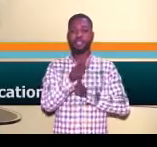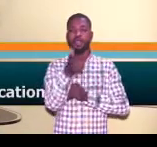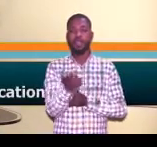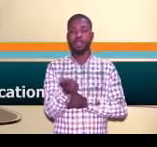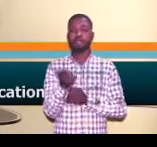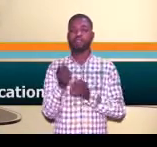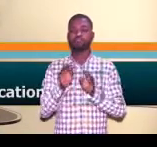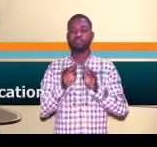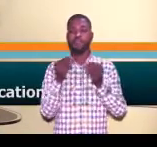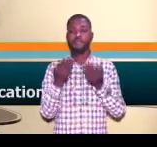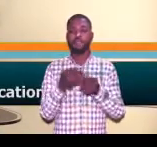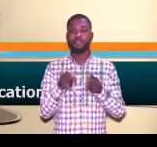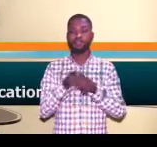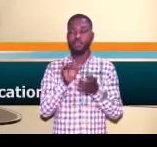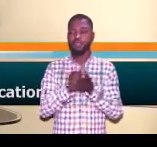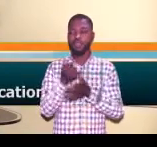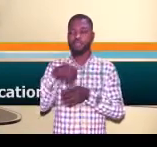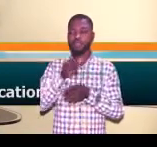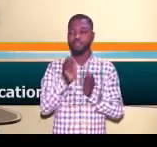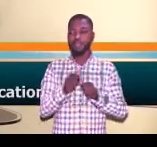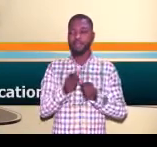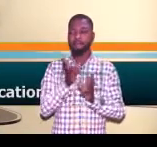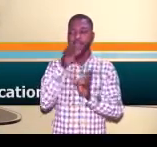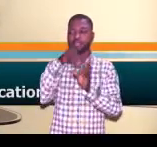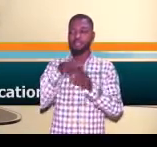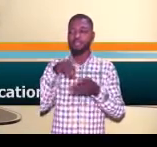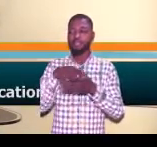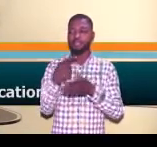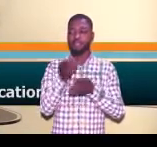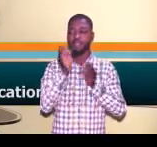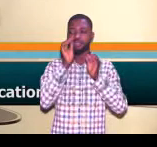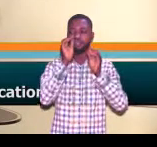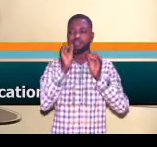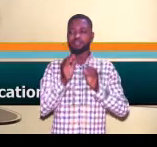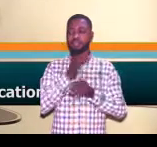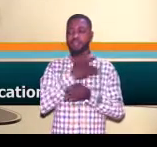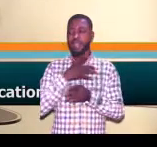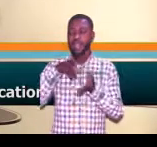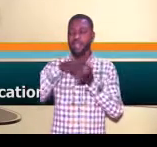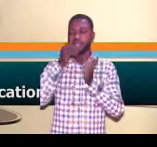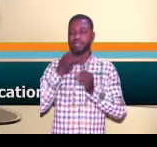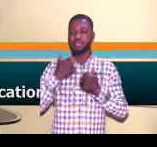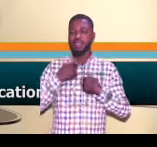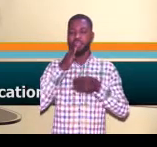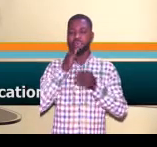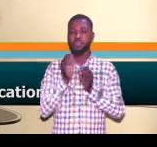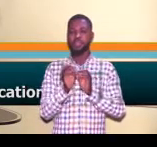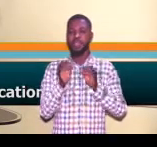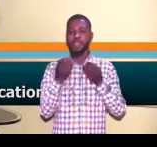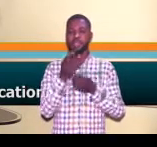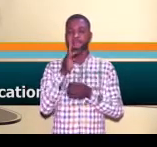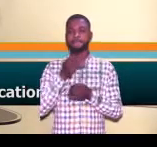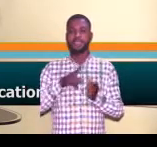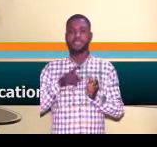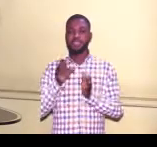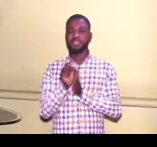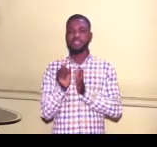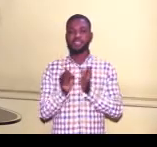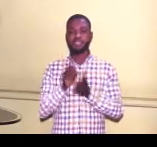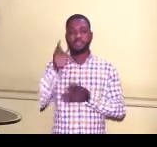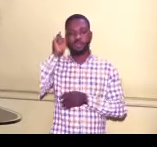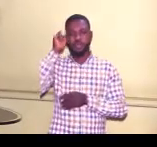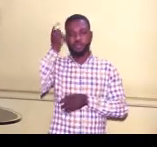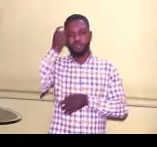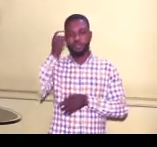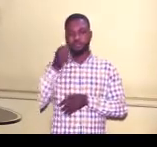with people in the underserved communities so that they can partake in the teaching and learning as being organized by the